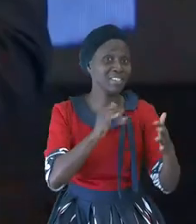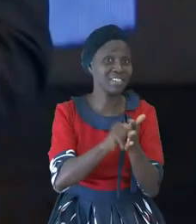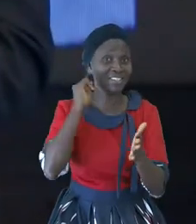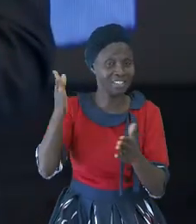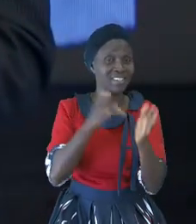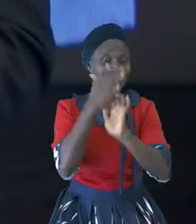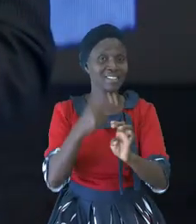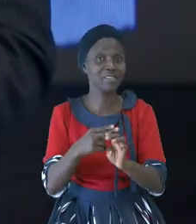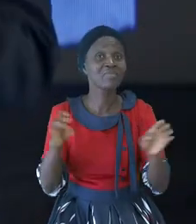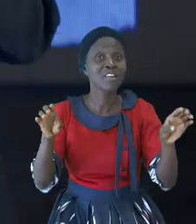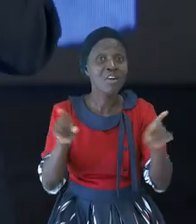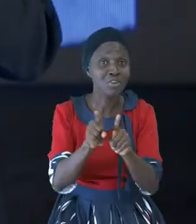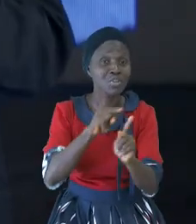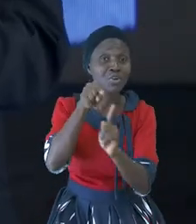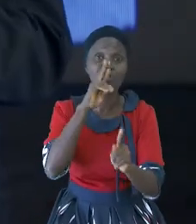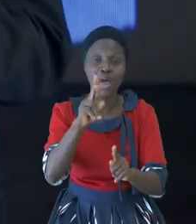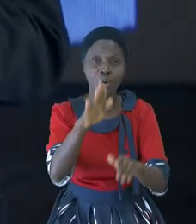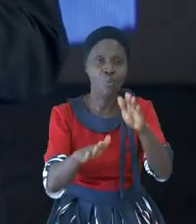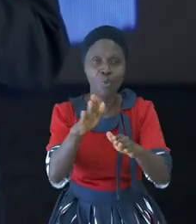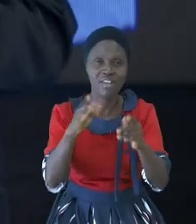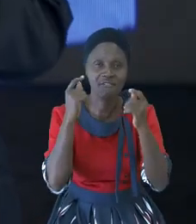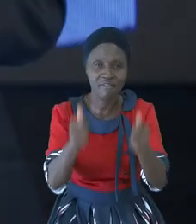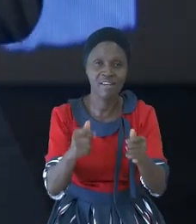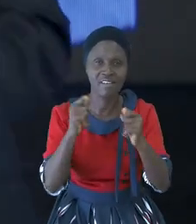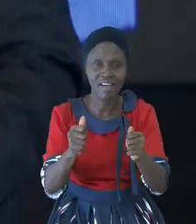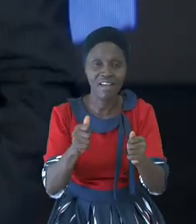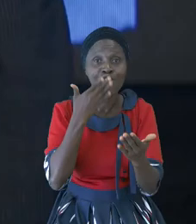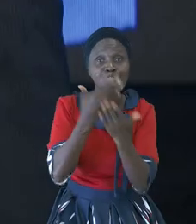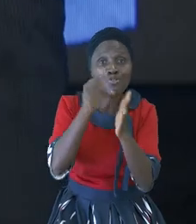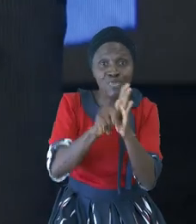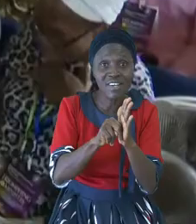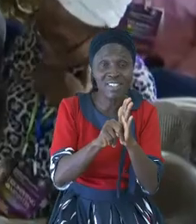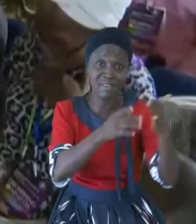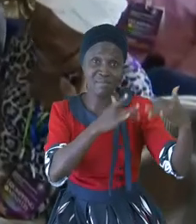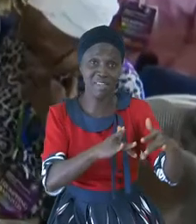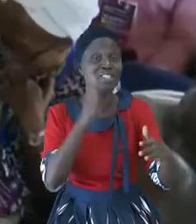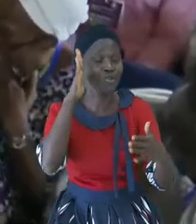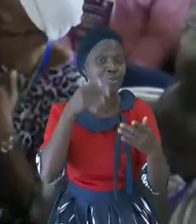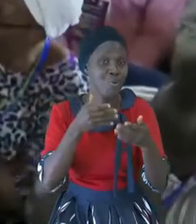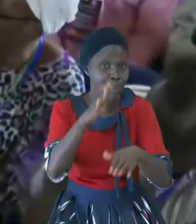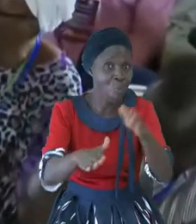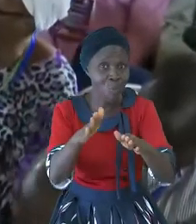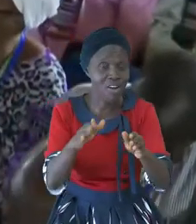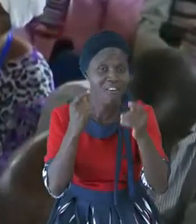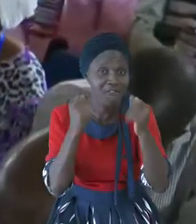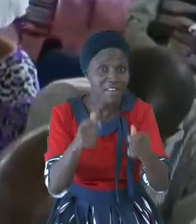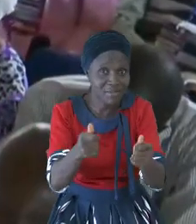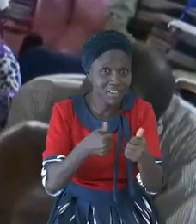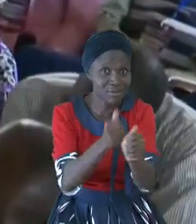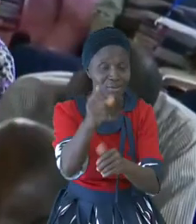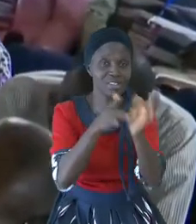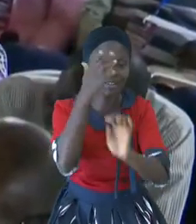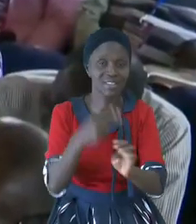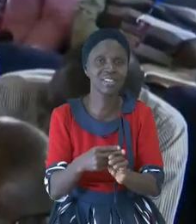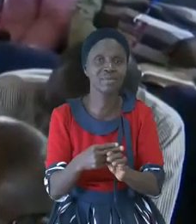walking fast, goodness and mercy will walk fast after you. Yeah. The Lord